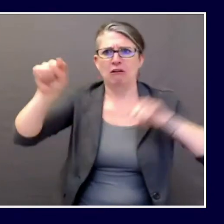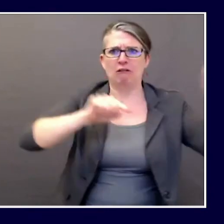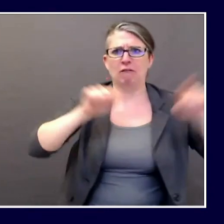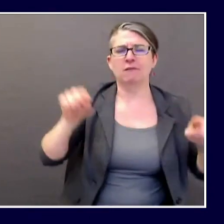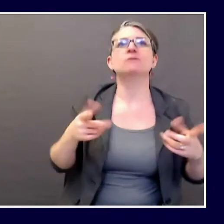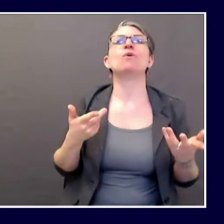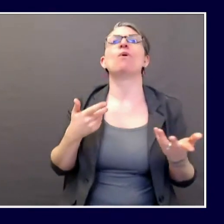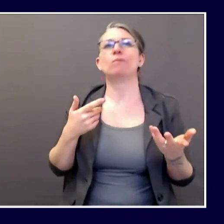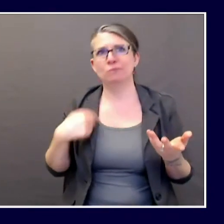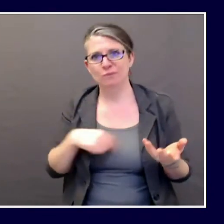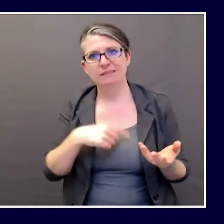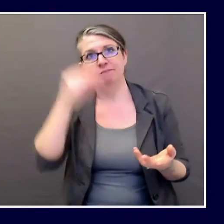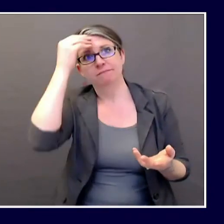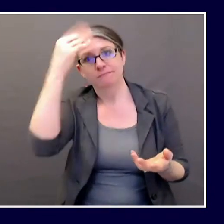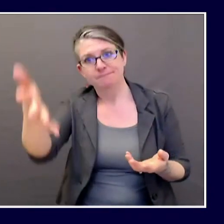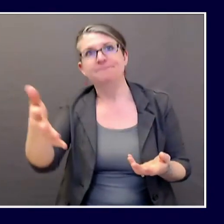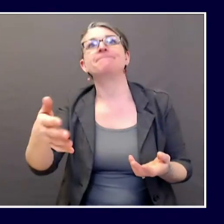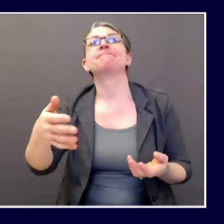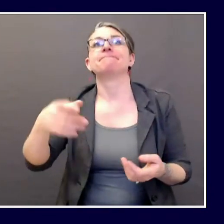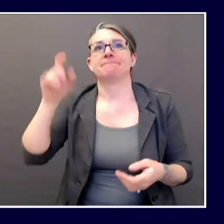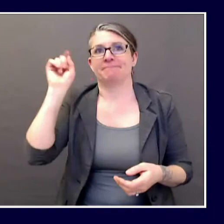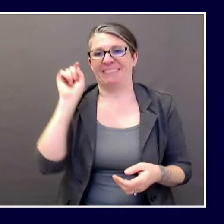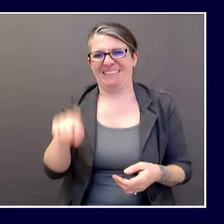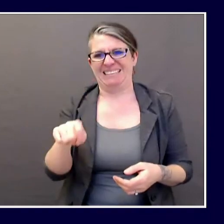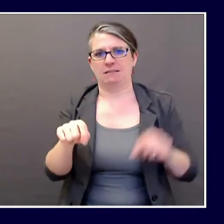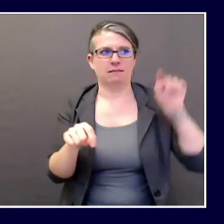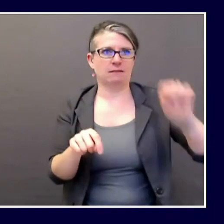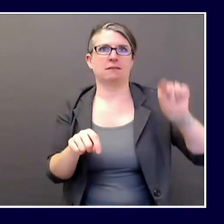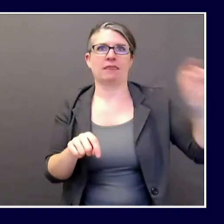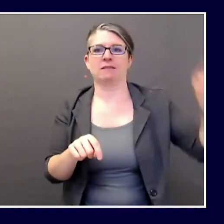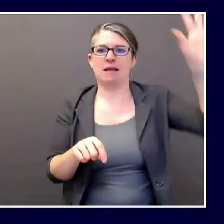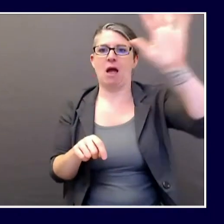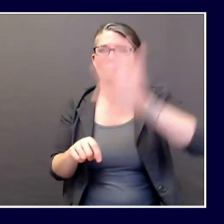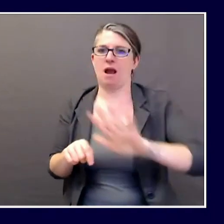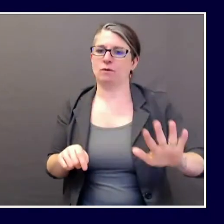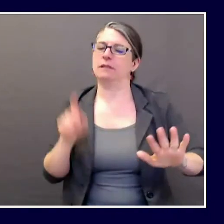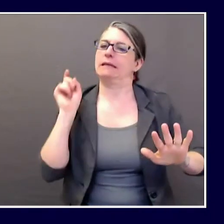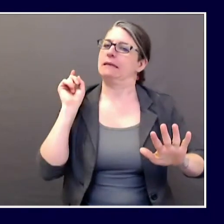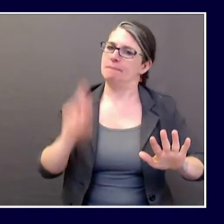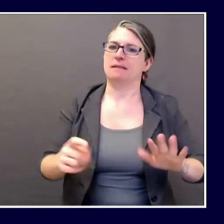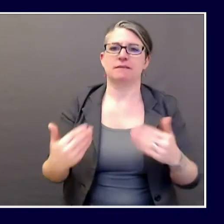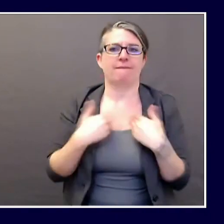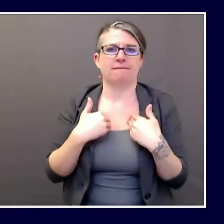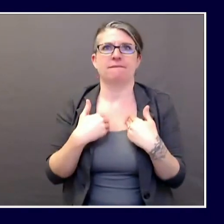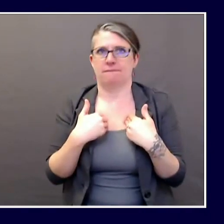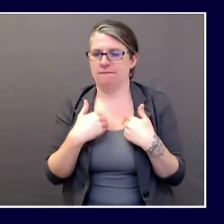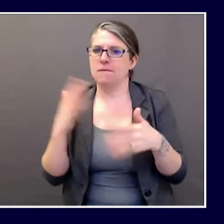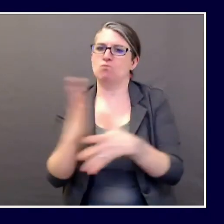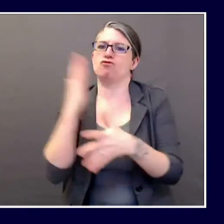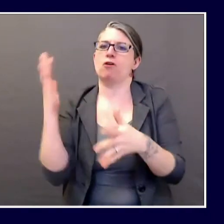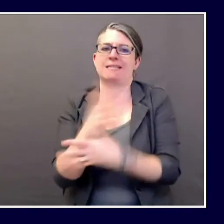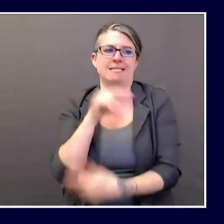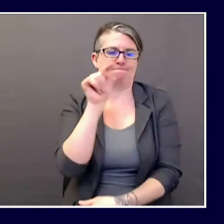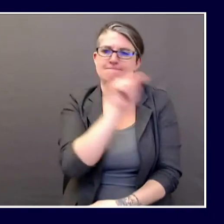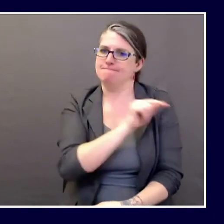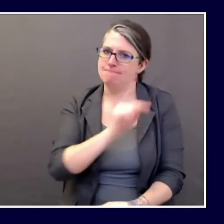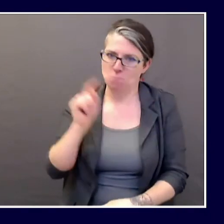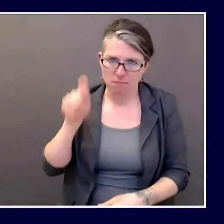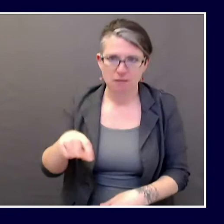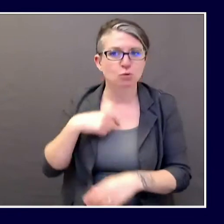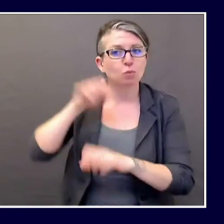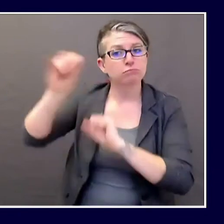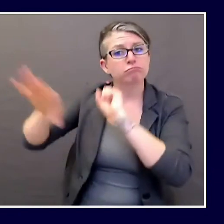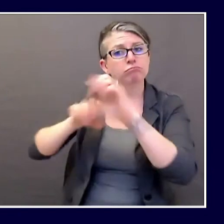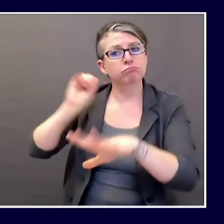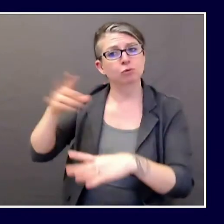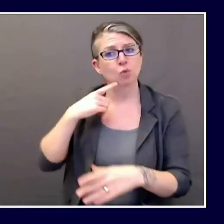those counties. The second thing is we've got to make sure those are real. So you'll see in our weekly allocations of vaccines